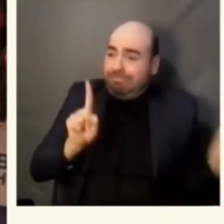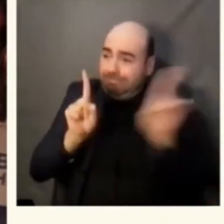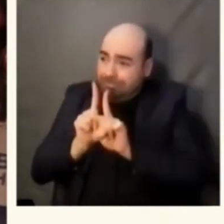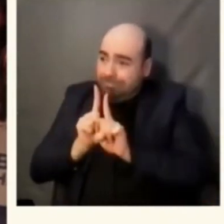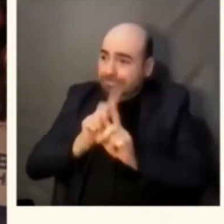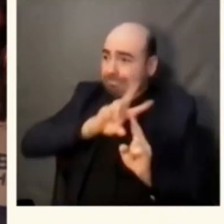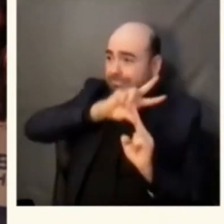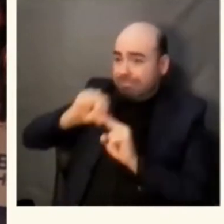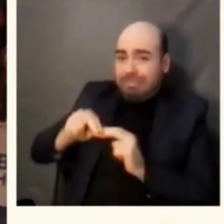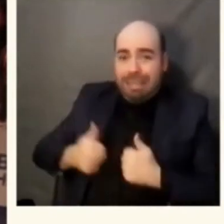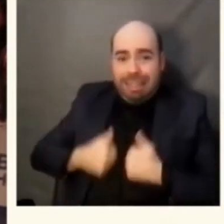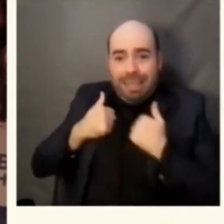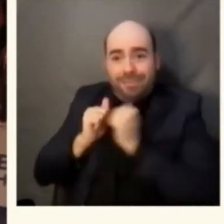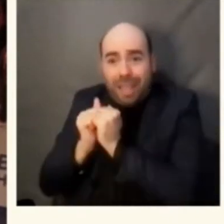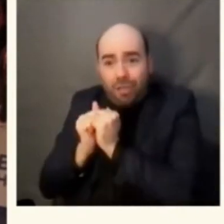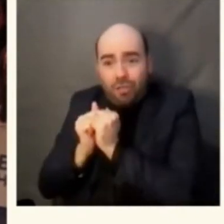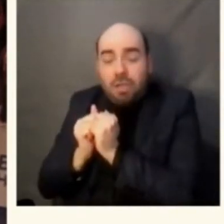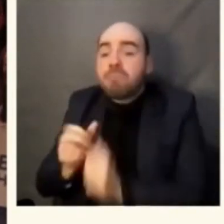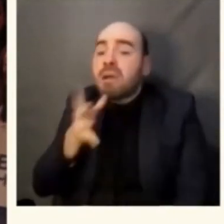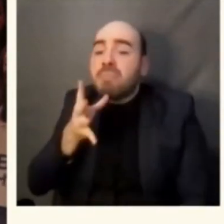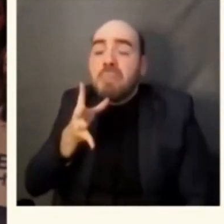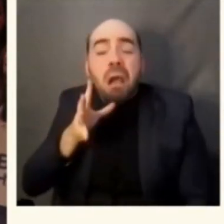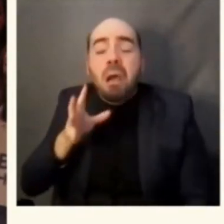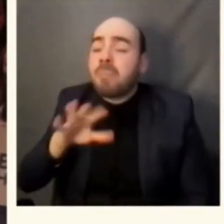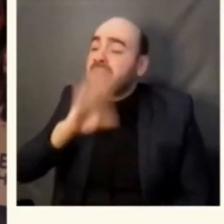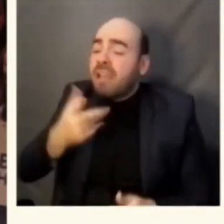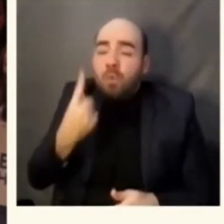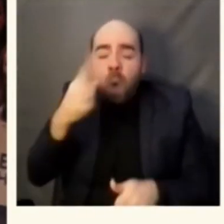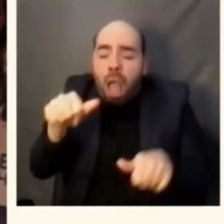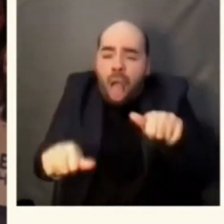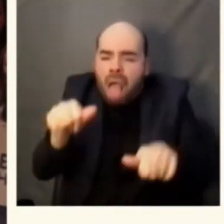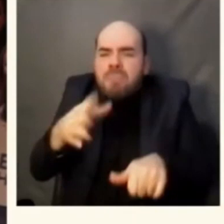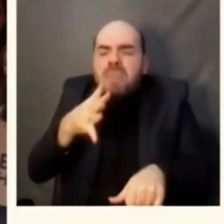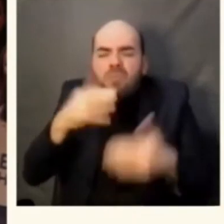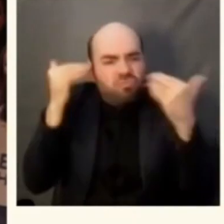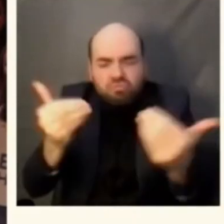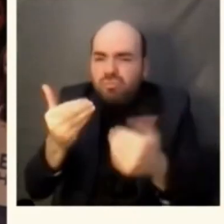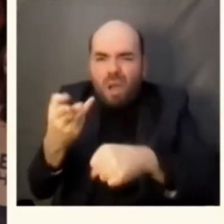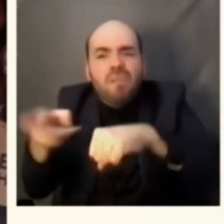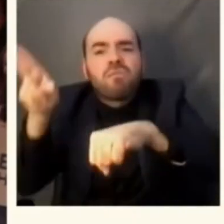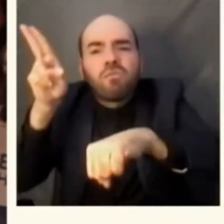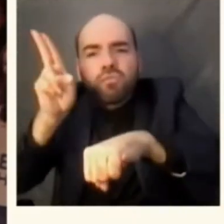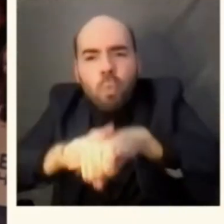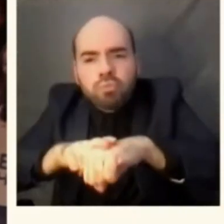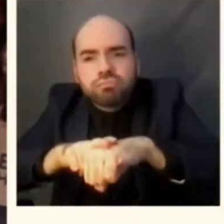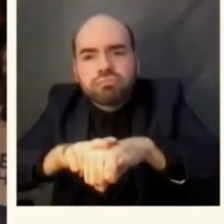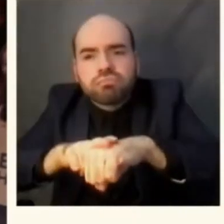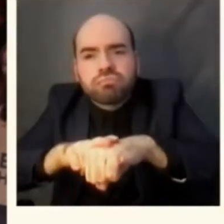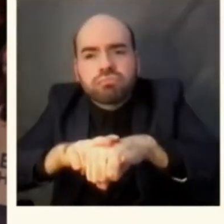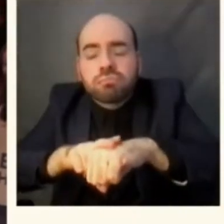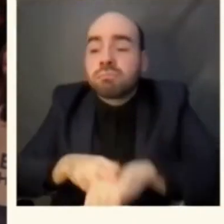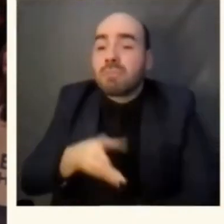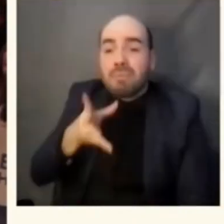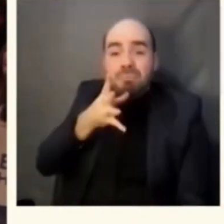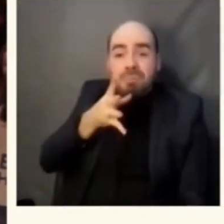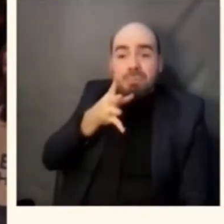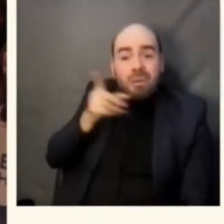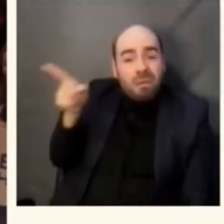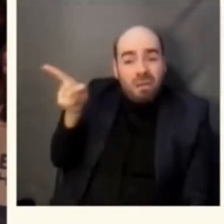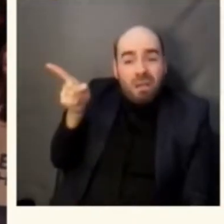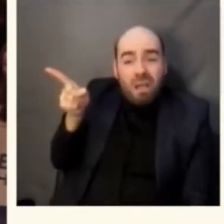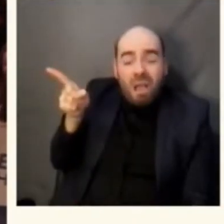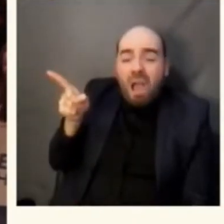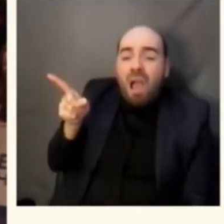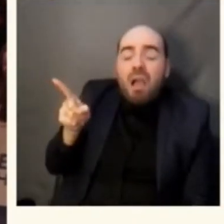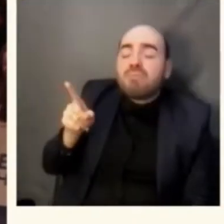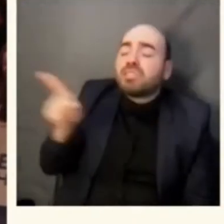My mom didn't hesitate. Of course she can. And my mom never told